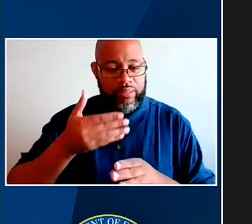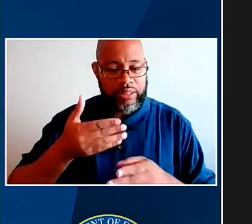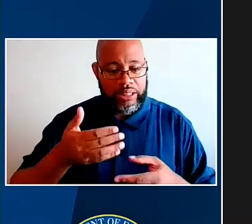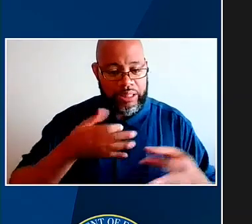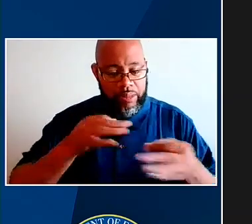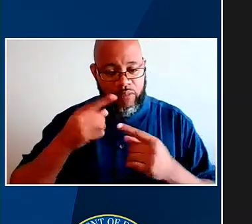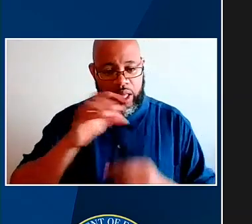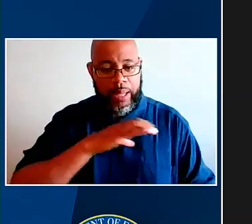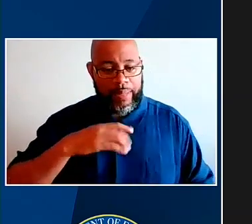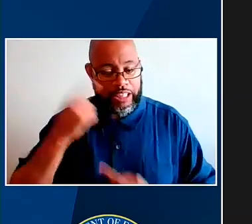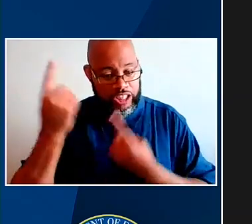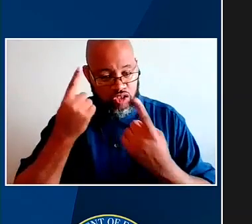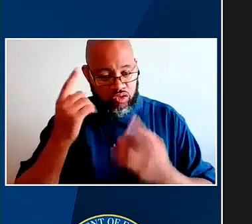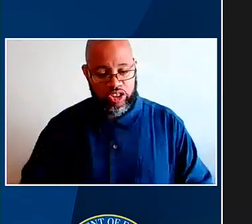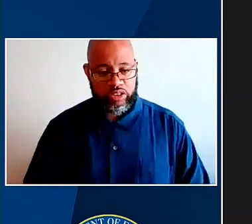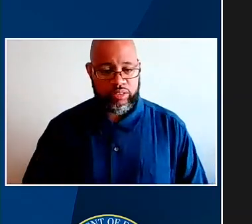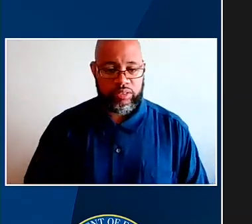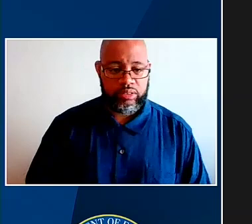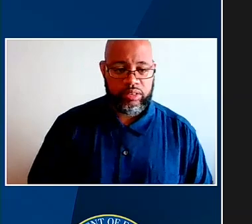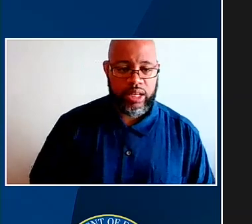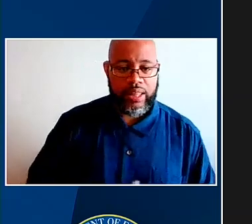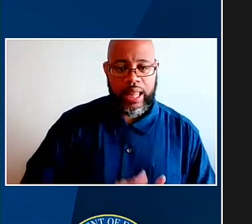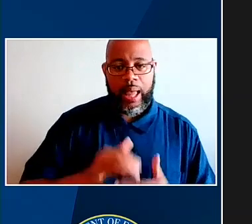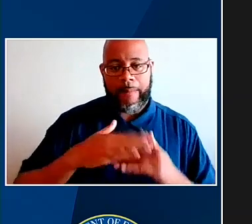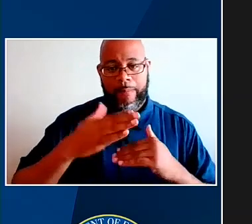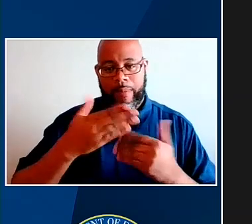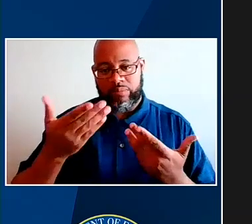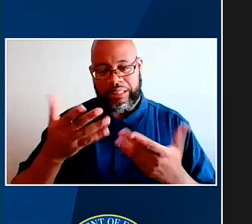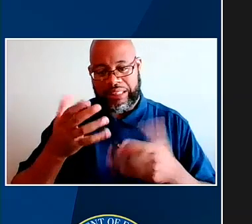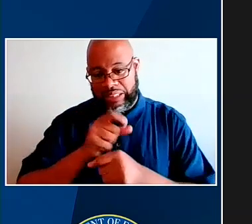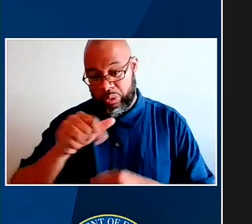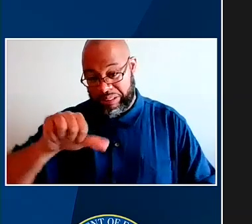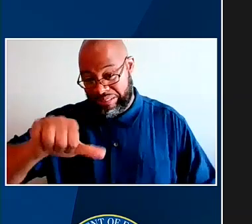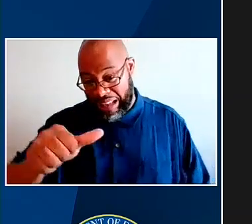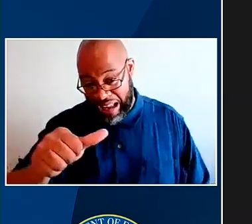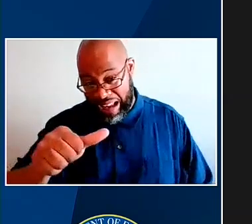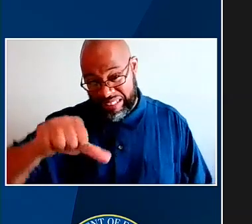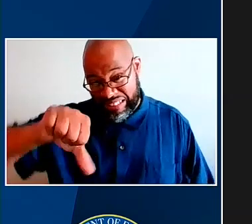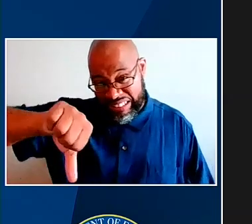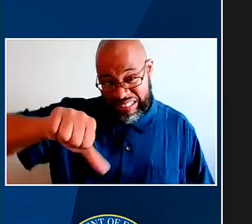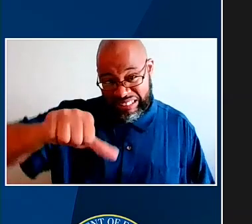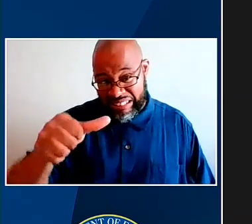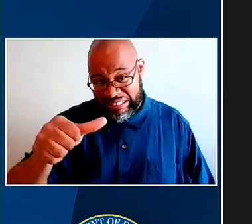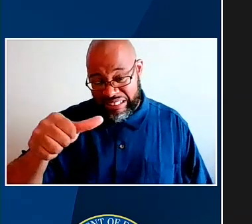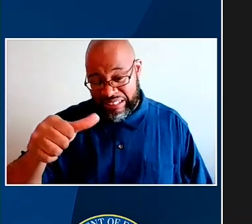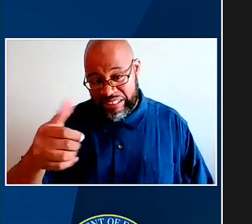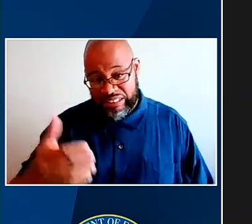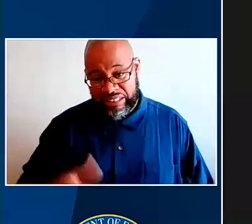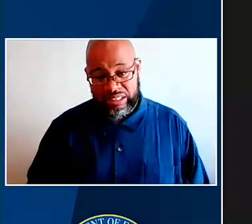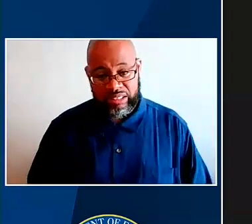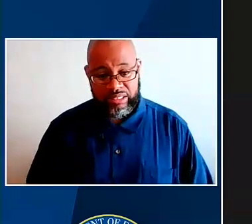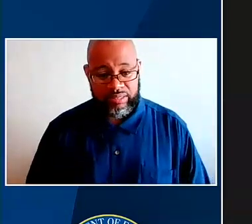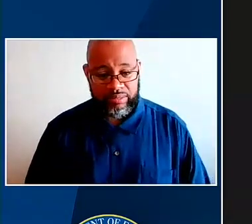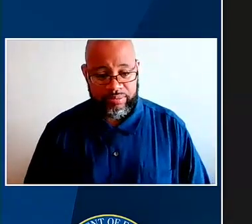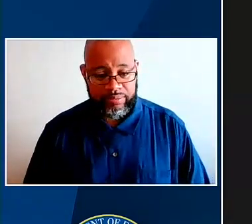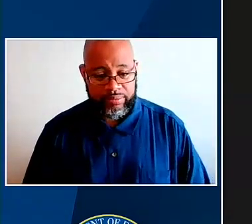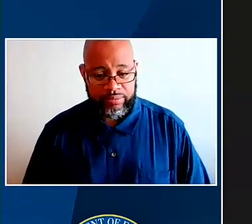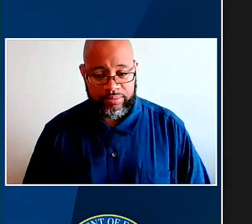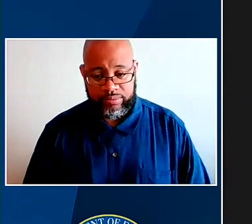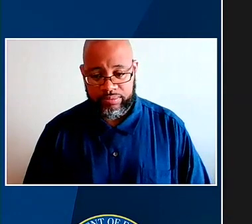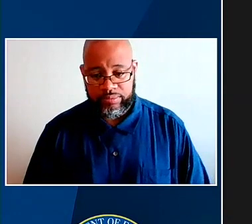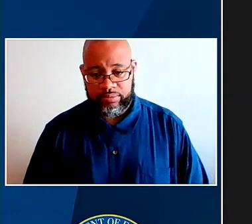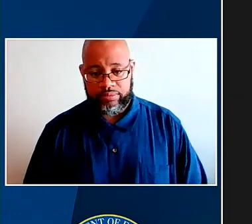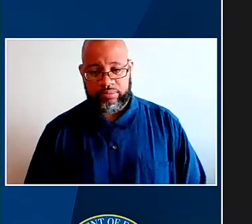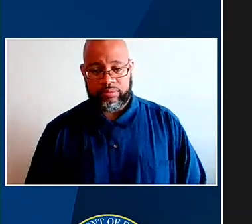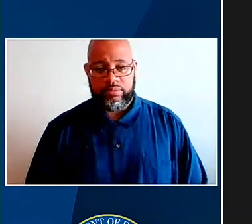the committee's consideration that would at minimum bring you to a sideways thumb, you wouldn't withhold potential future consensus when we took that vote?